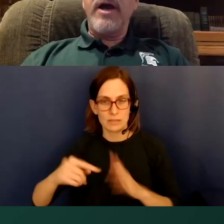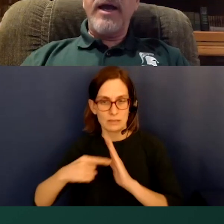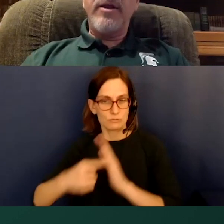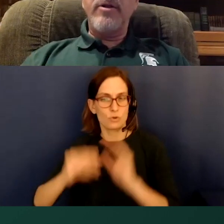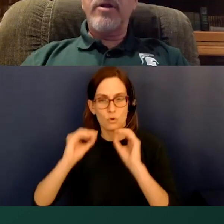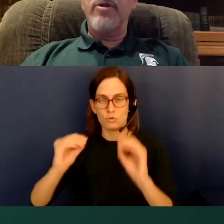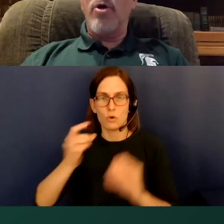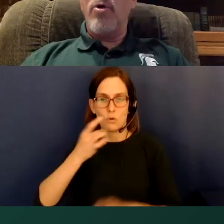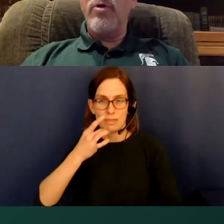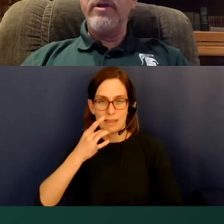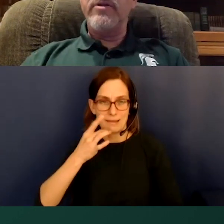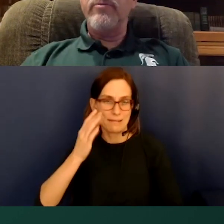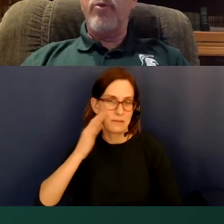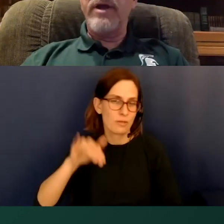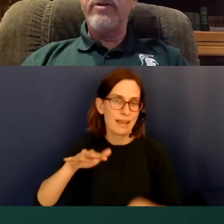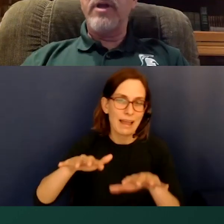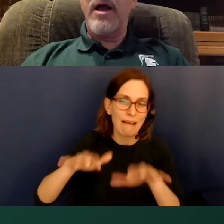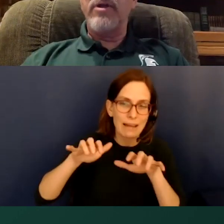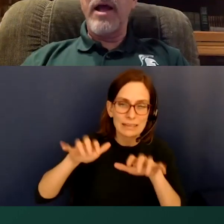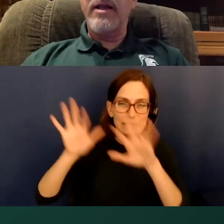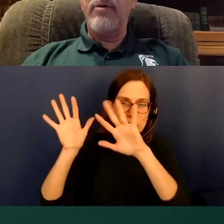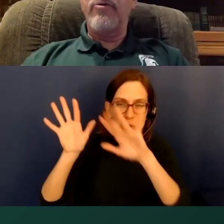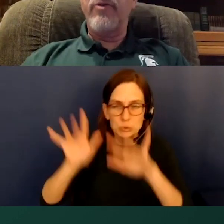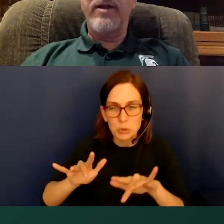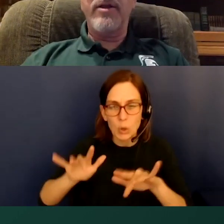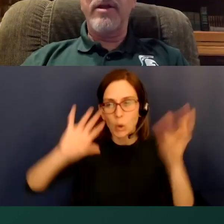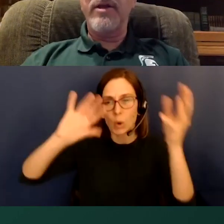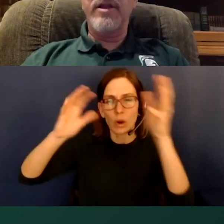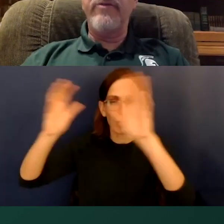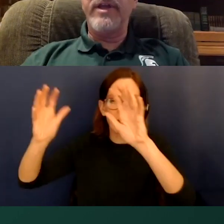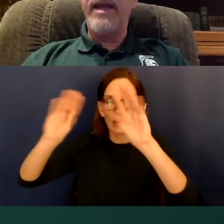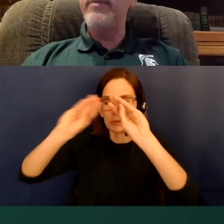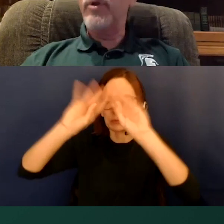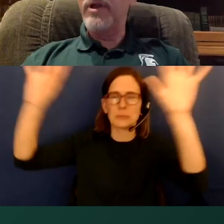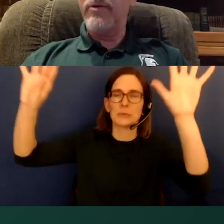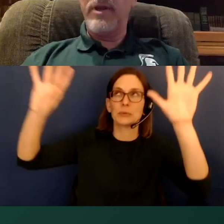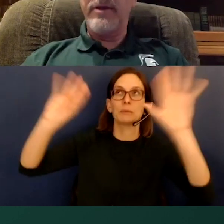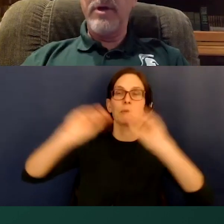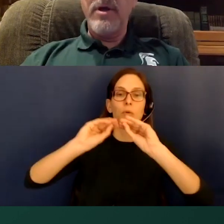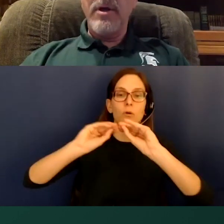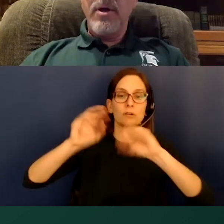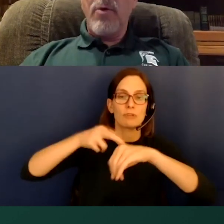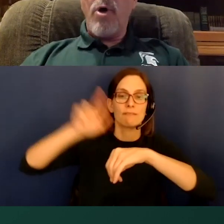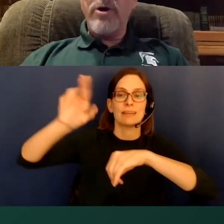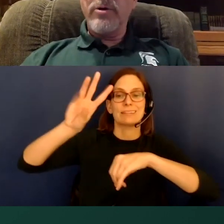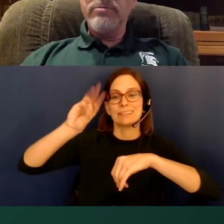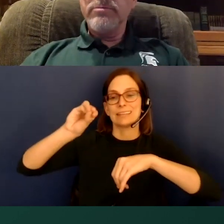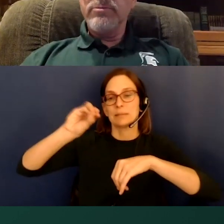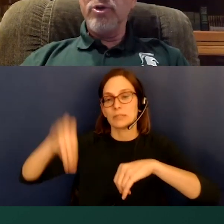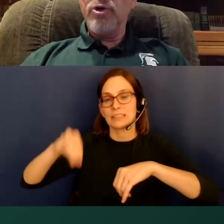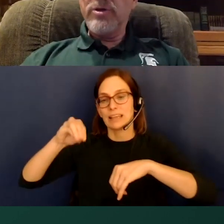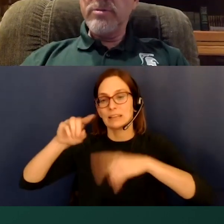that ice and snow and bright clouds, high clouds reflect 60, 70, 80% of the light.